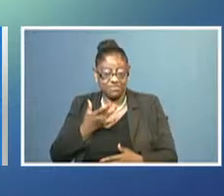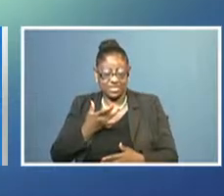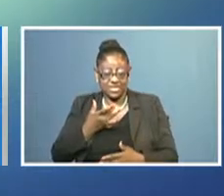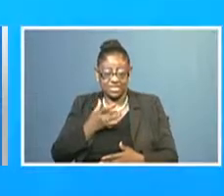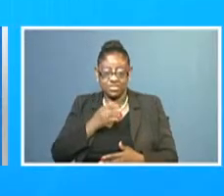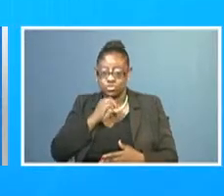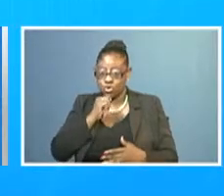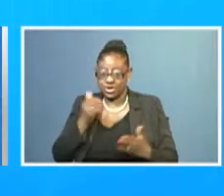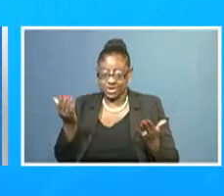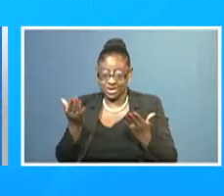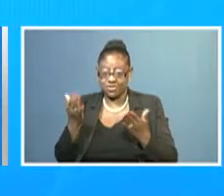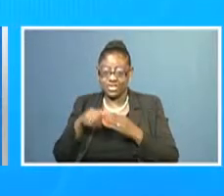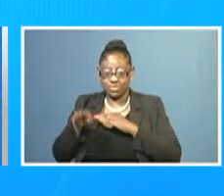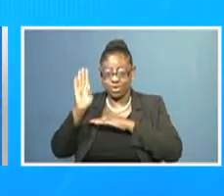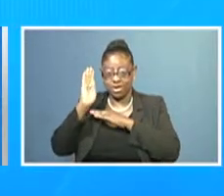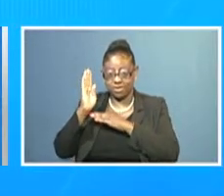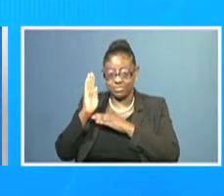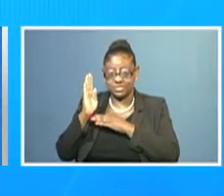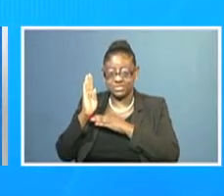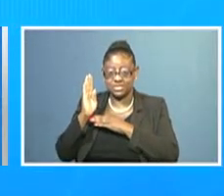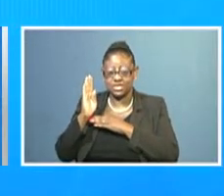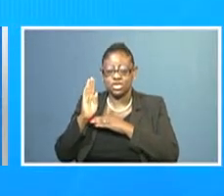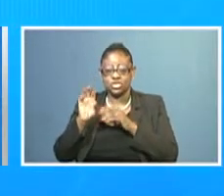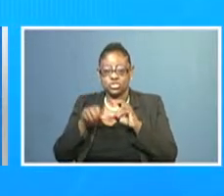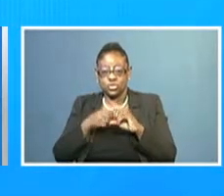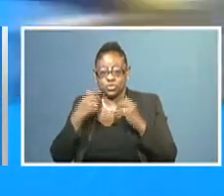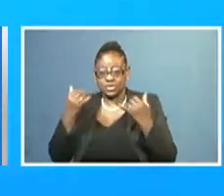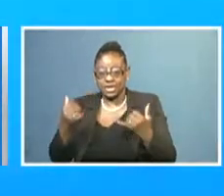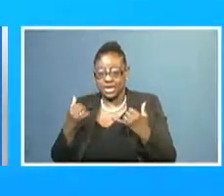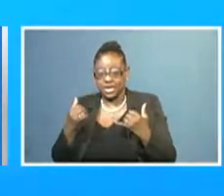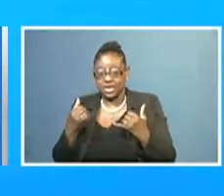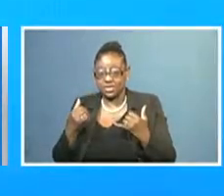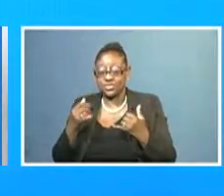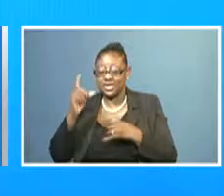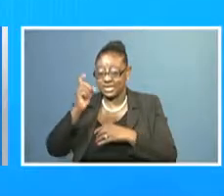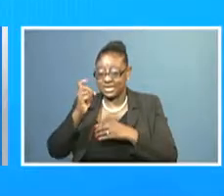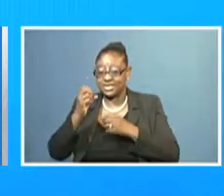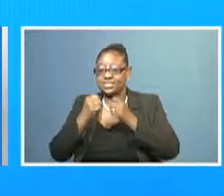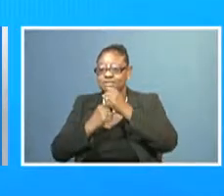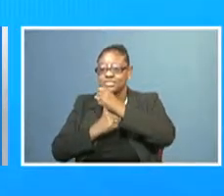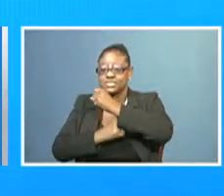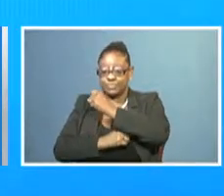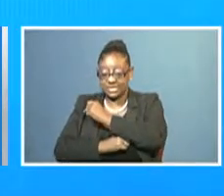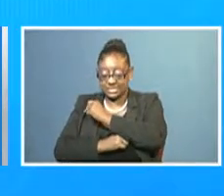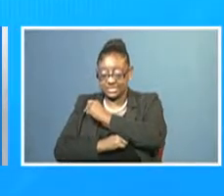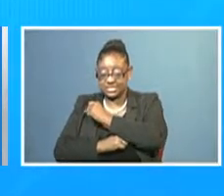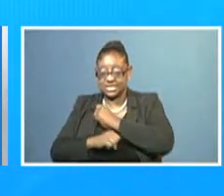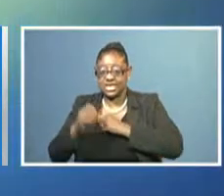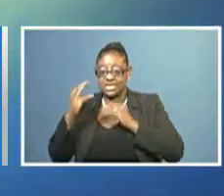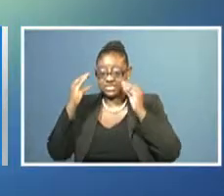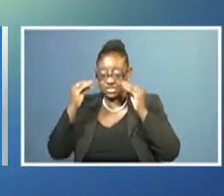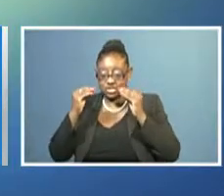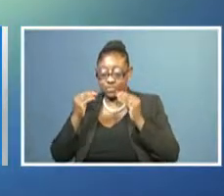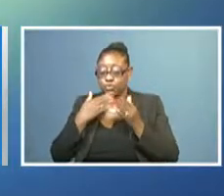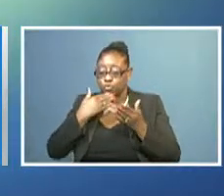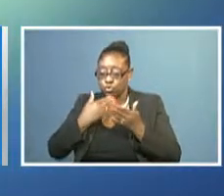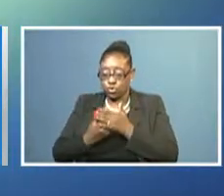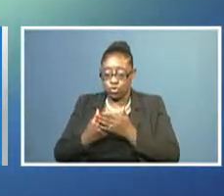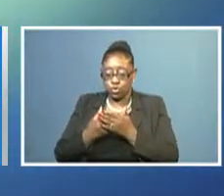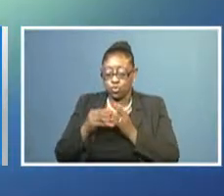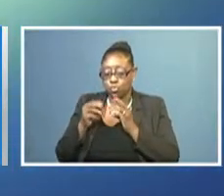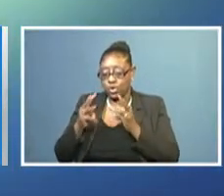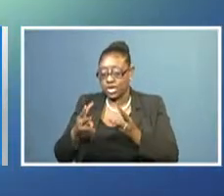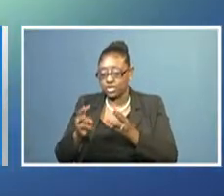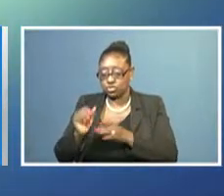the Bahamas for some years. And so having the experience that I have now, I understand it's important to get the basics in. And so we want to teach them the techniques, the proper way to shoot, proper way to